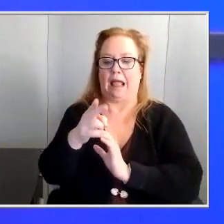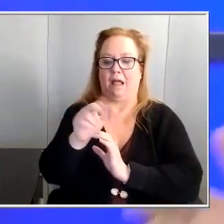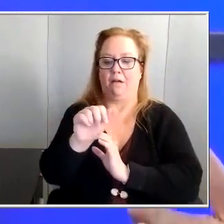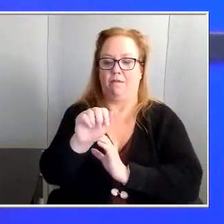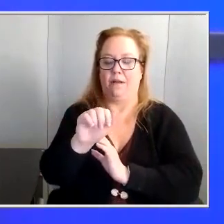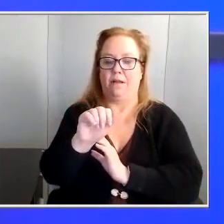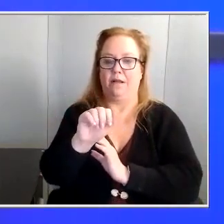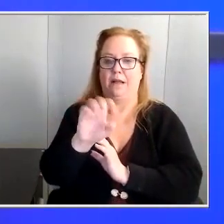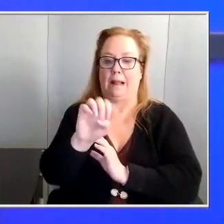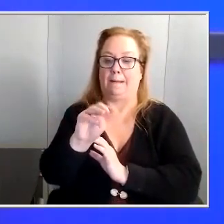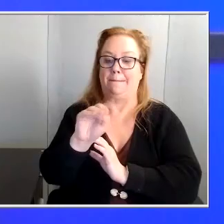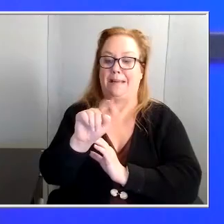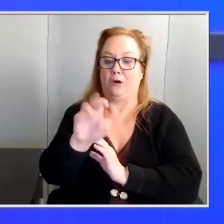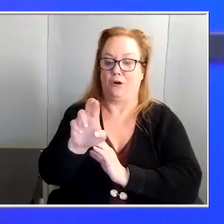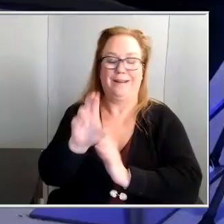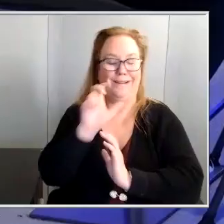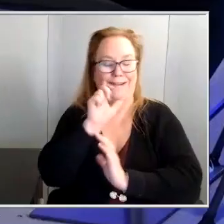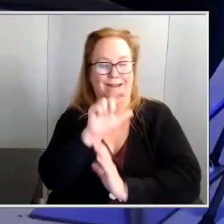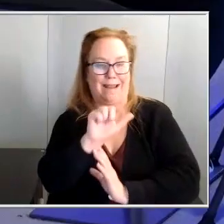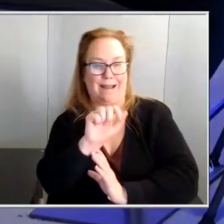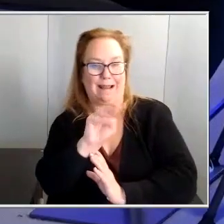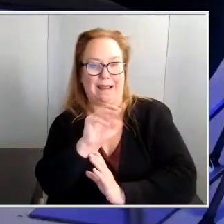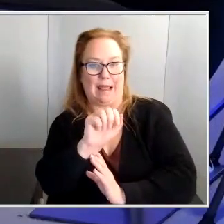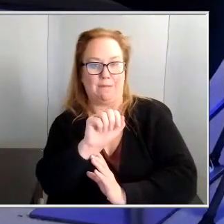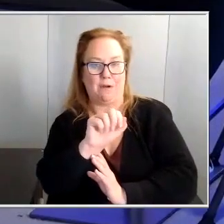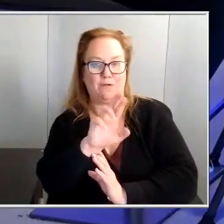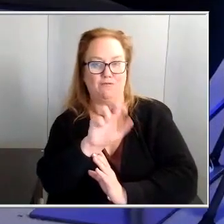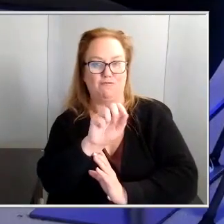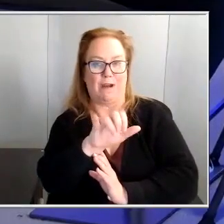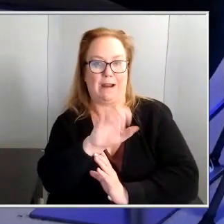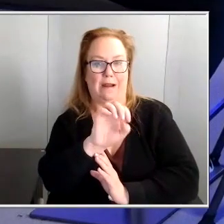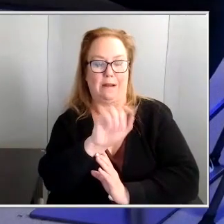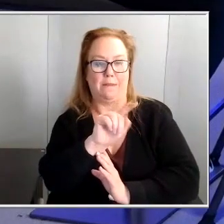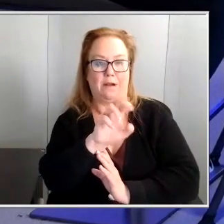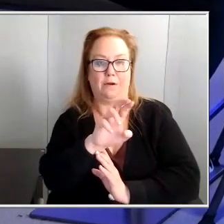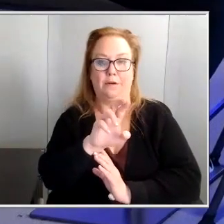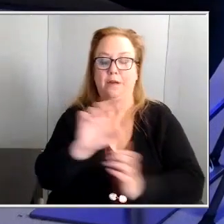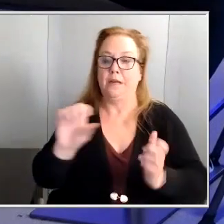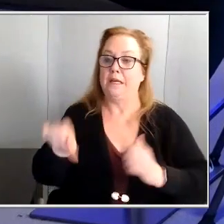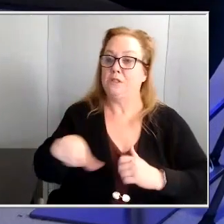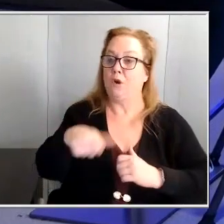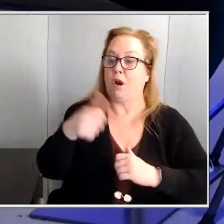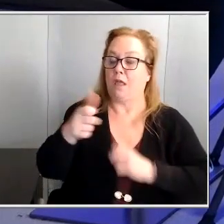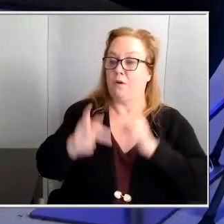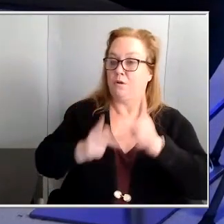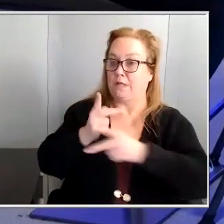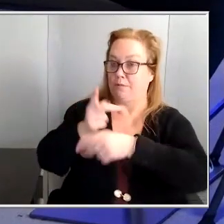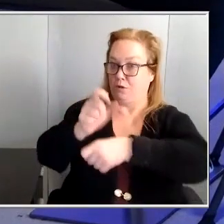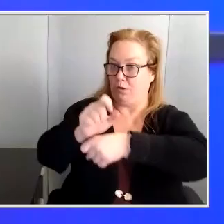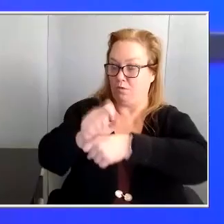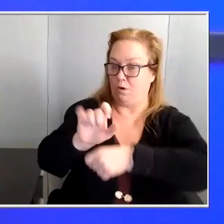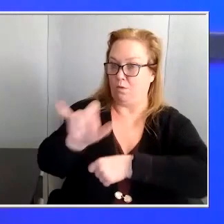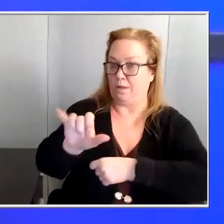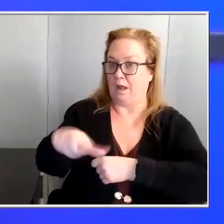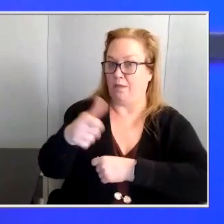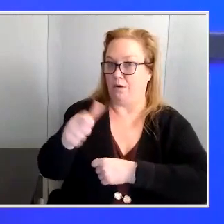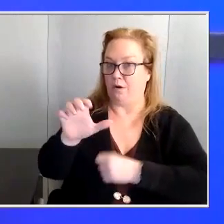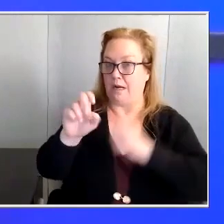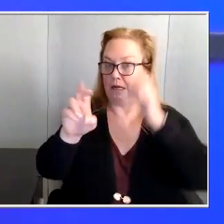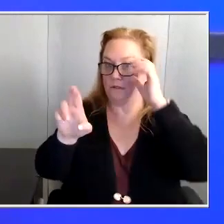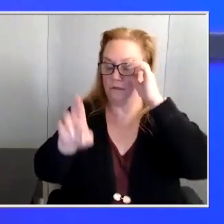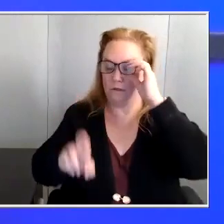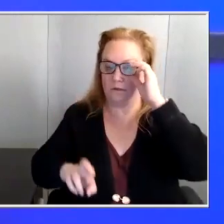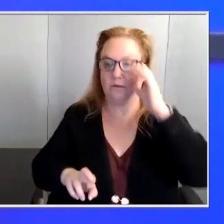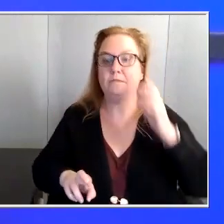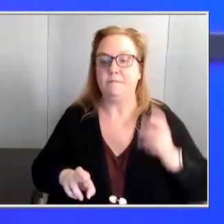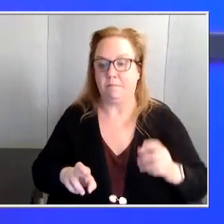ray emitter, and so on. So are there other types of brain tumors this can work with? So we do we